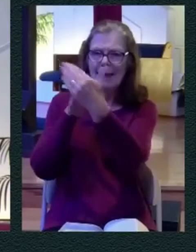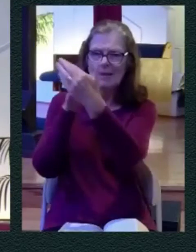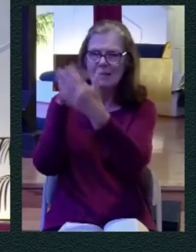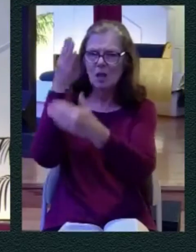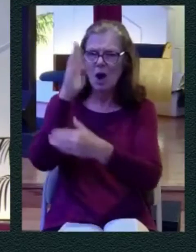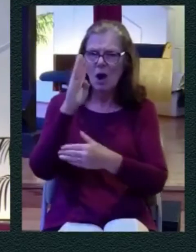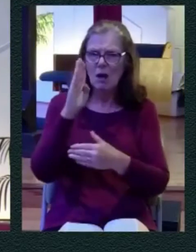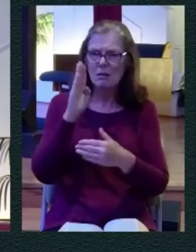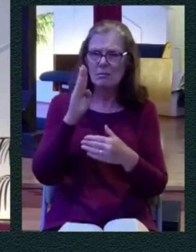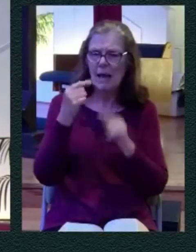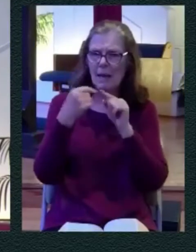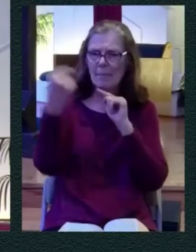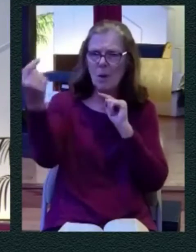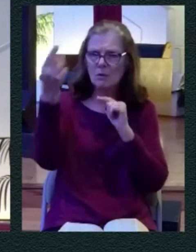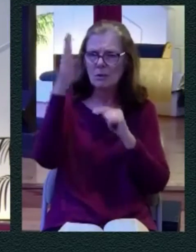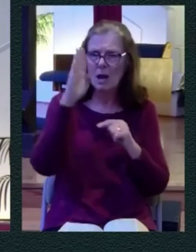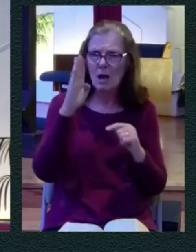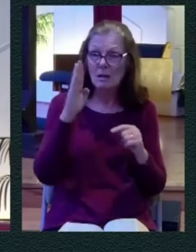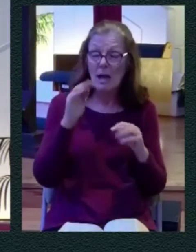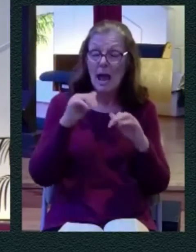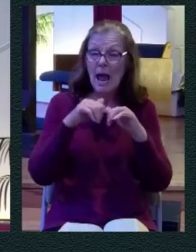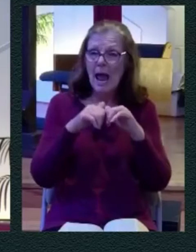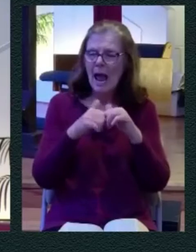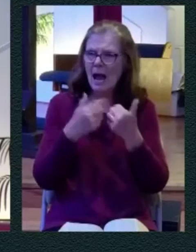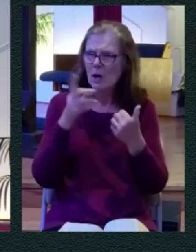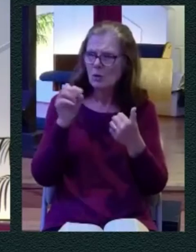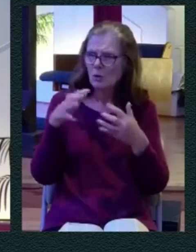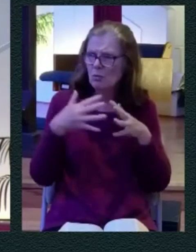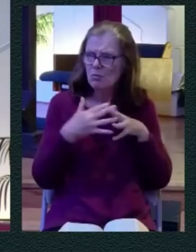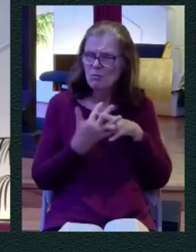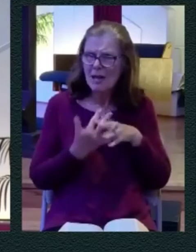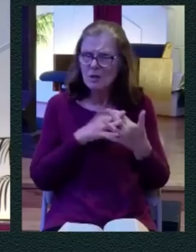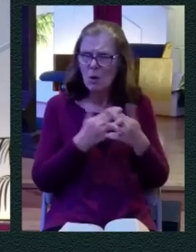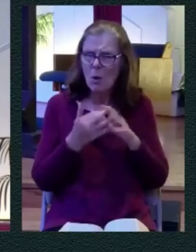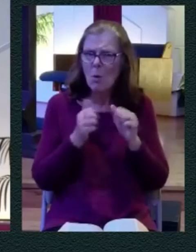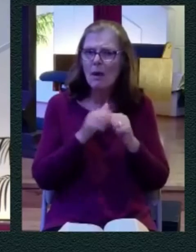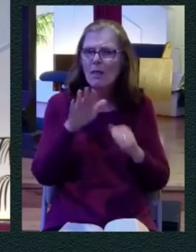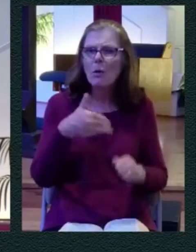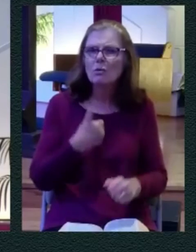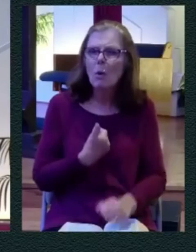How well do you wrestle with those parts of your soul?